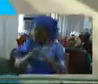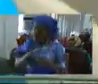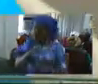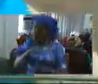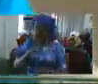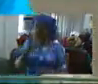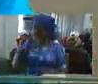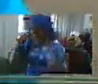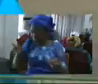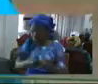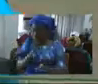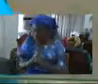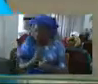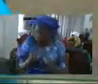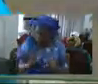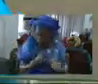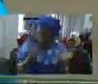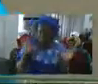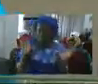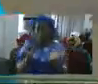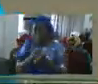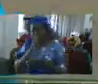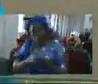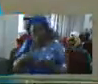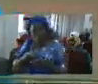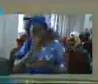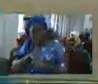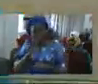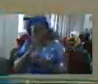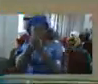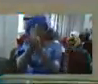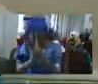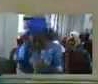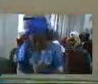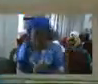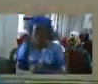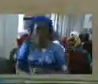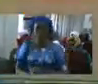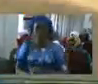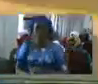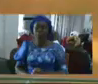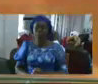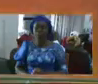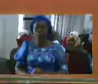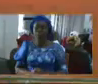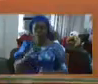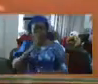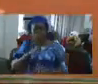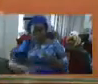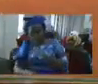You just submit. That's what is called being under authority. The